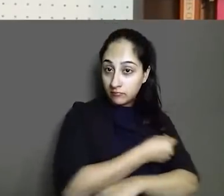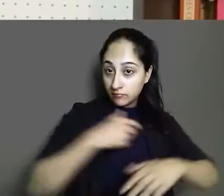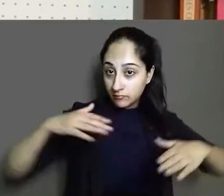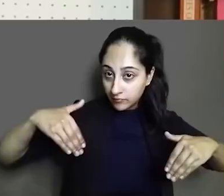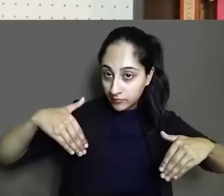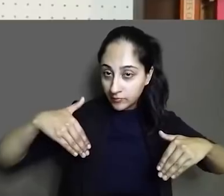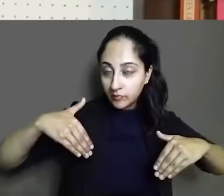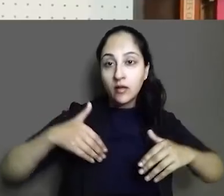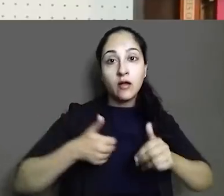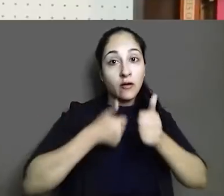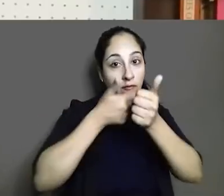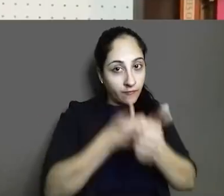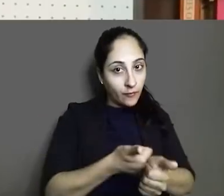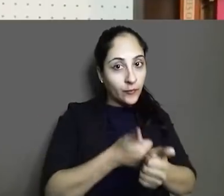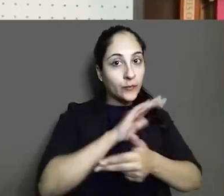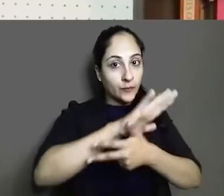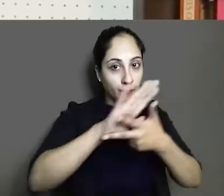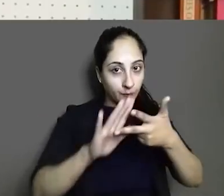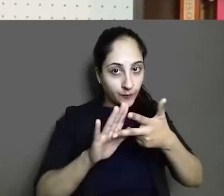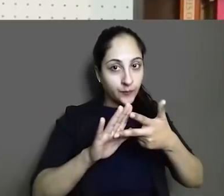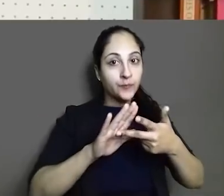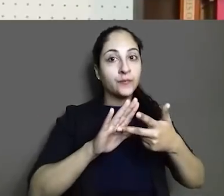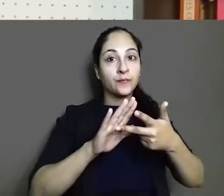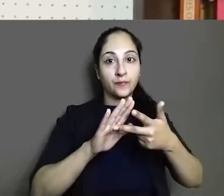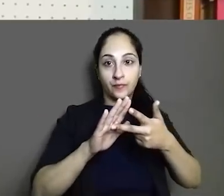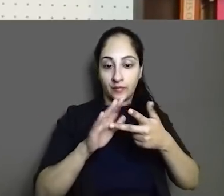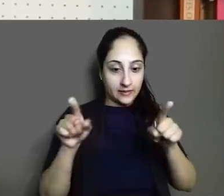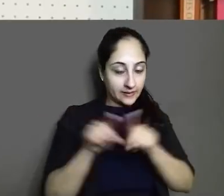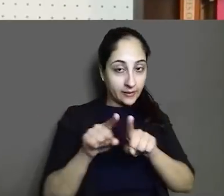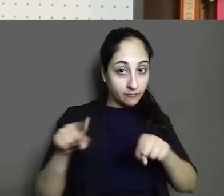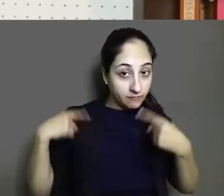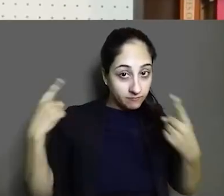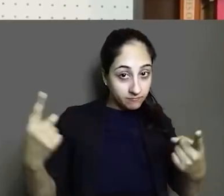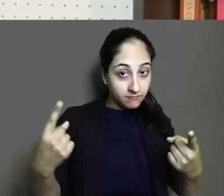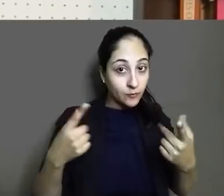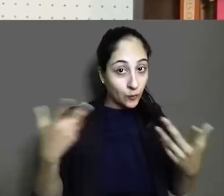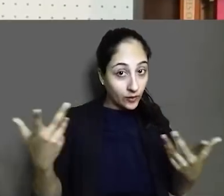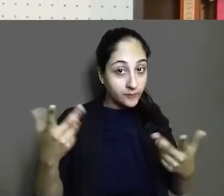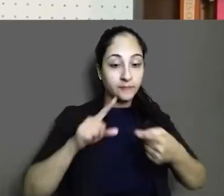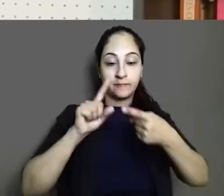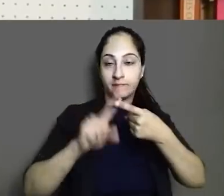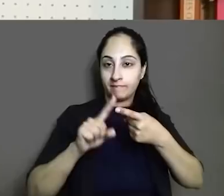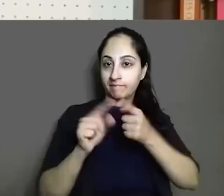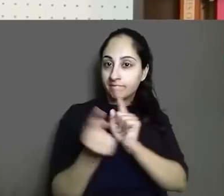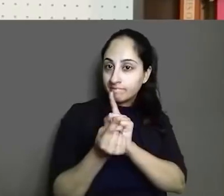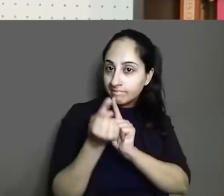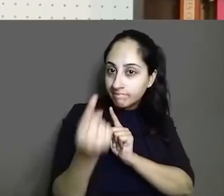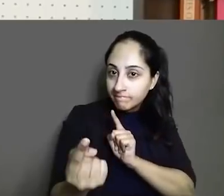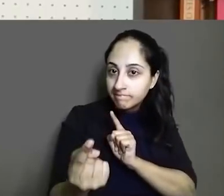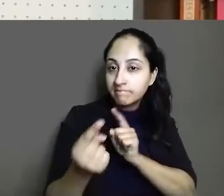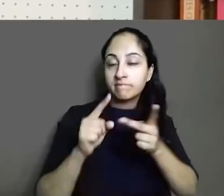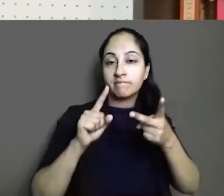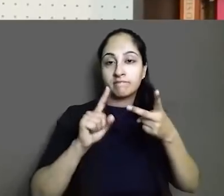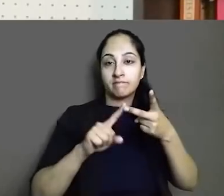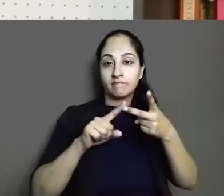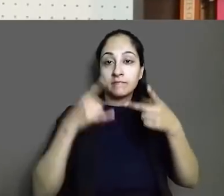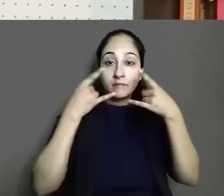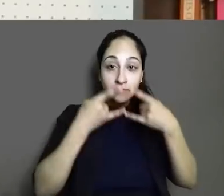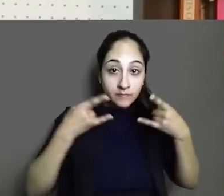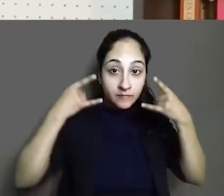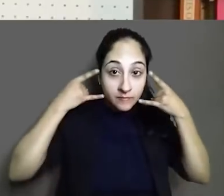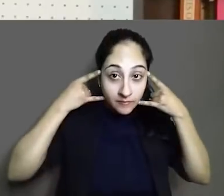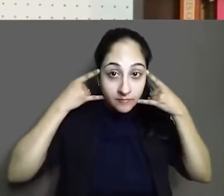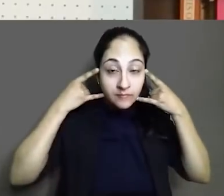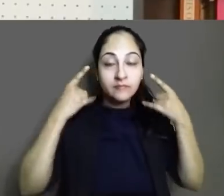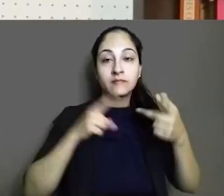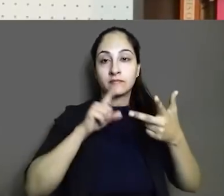mentioned, making sure we do proper hand hygiene, staying home if we are sick, and